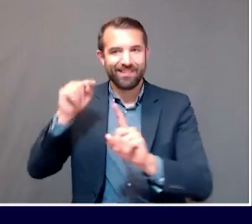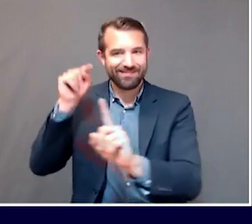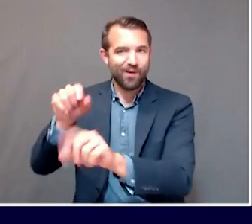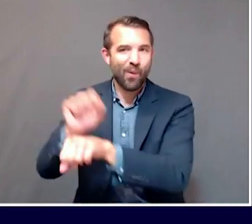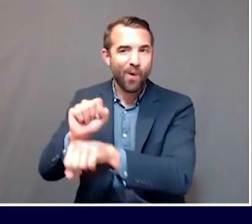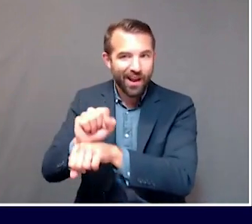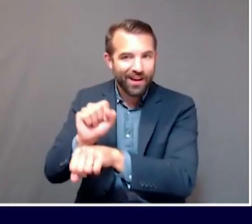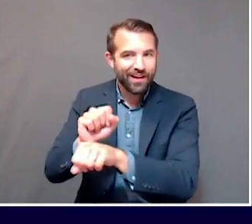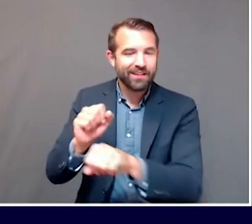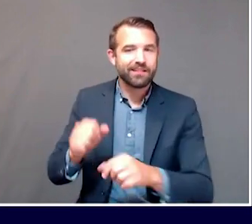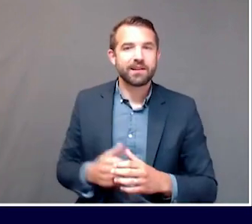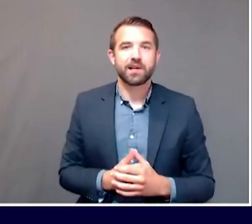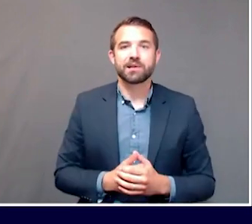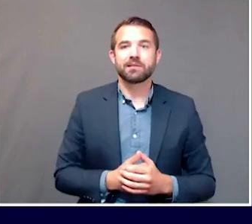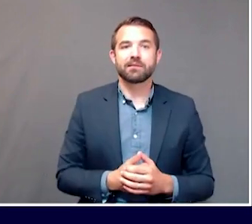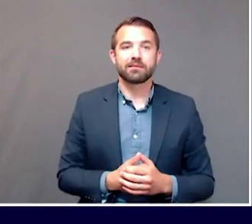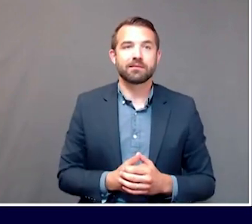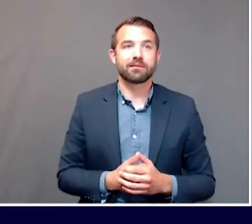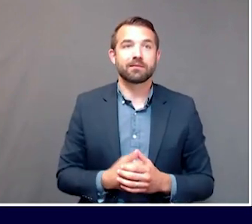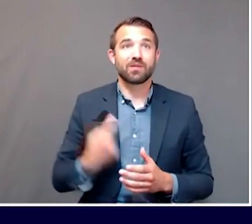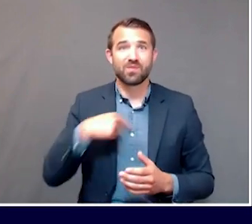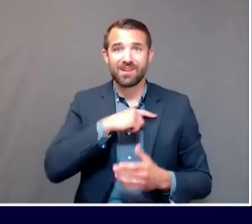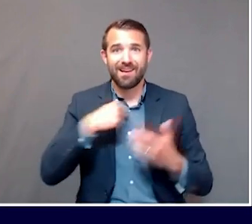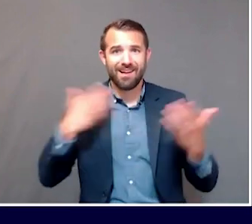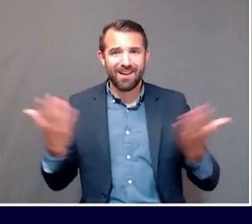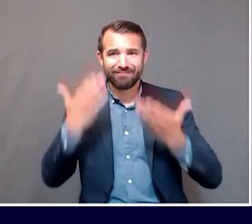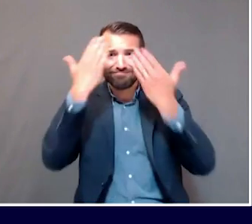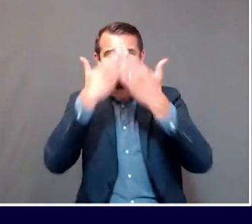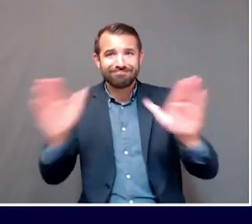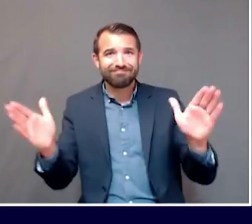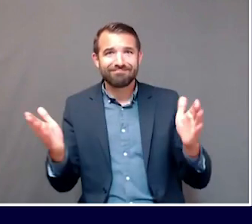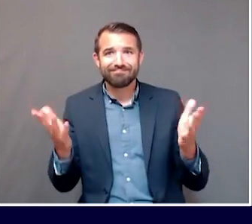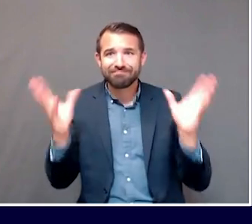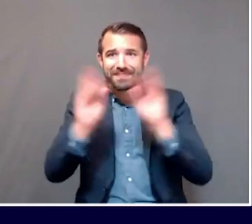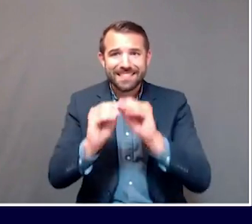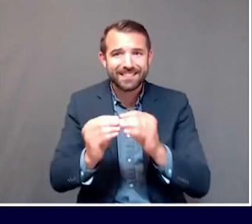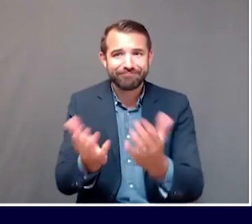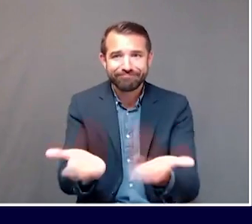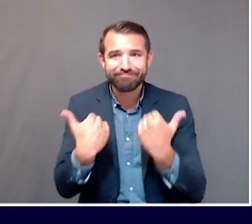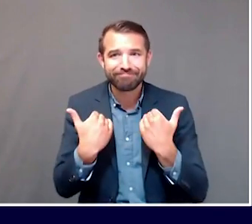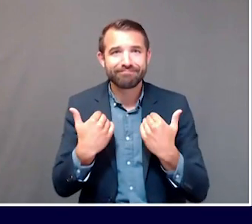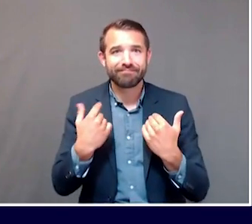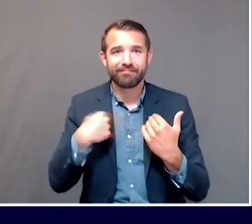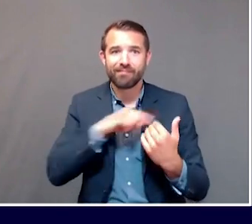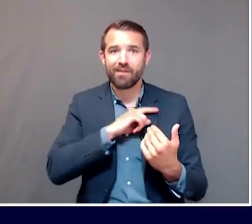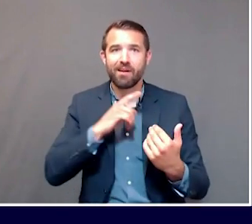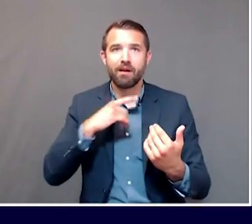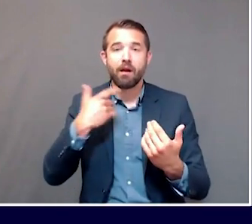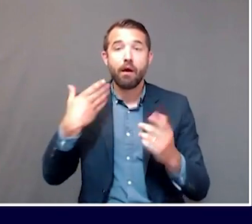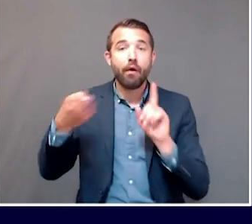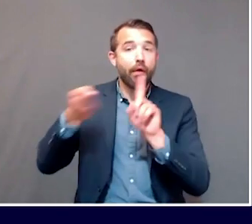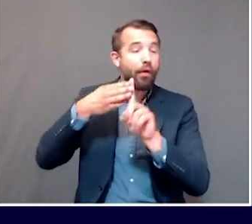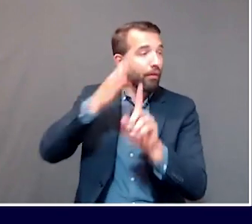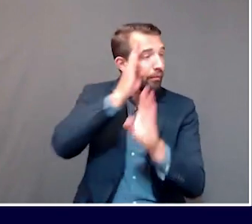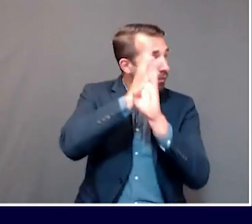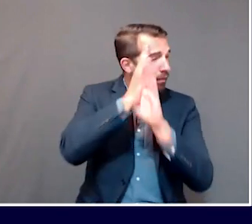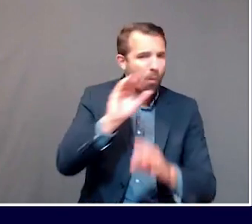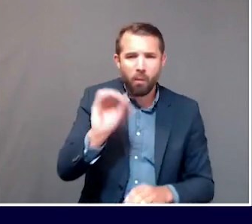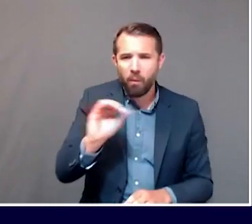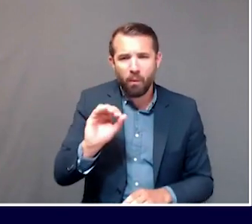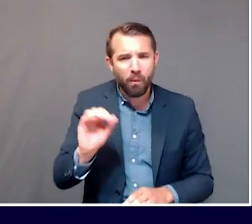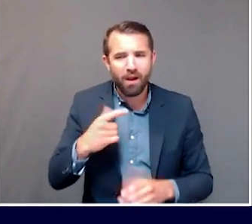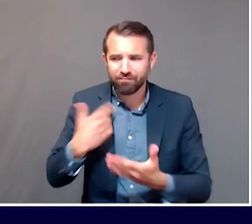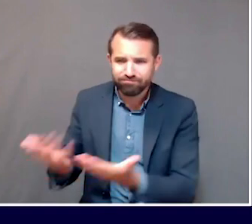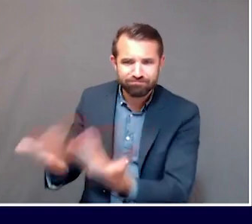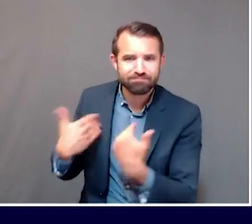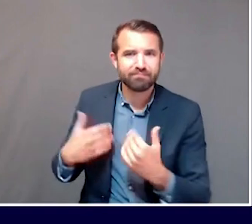we're always open to meeting. Never shut the door on anybody. I'm happy to meet with any leaders of communities who feel they're not being heard or their